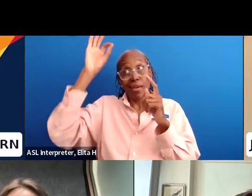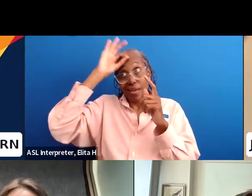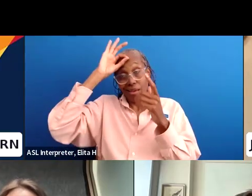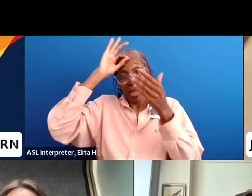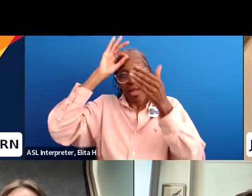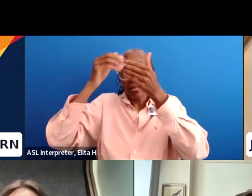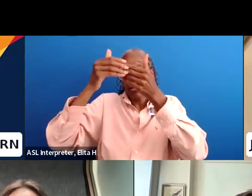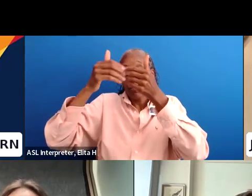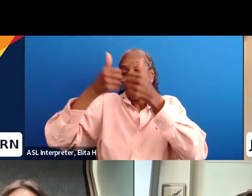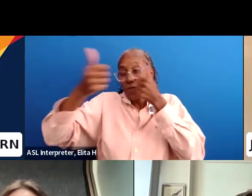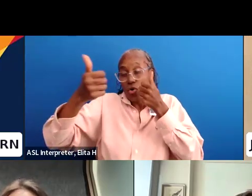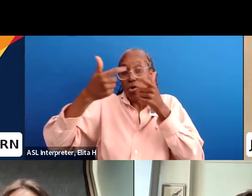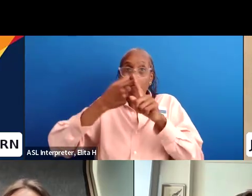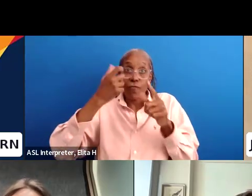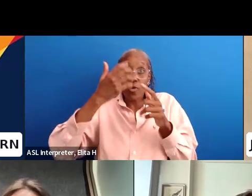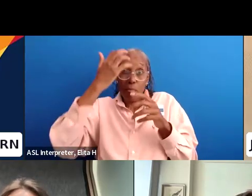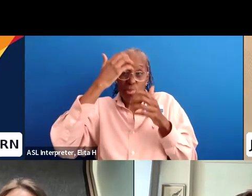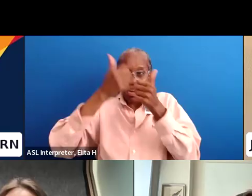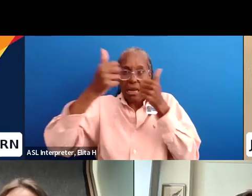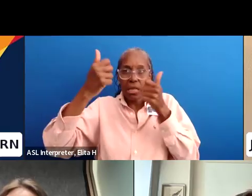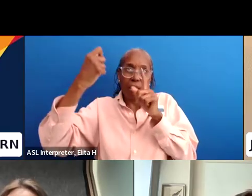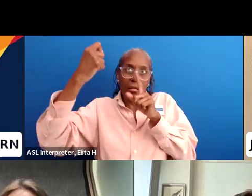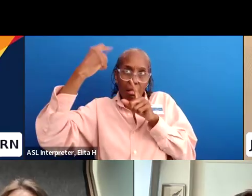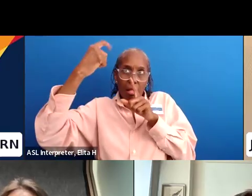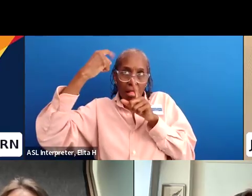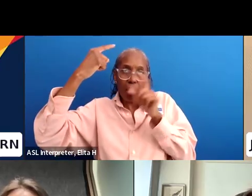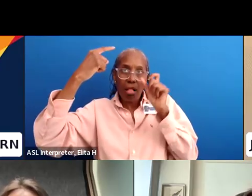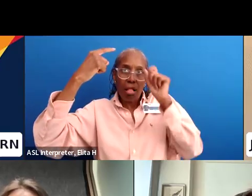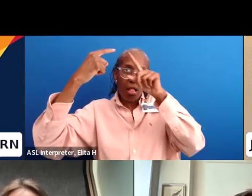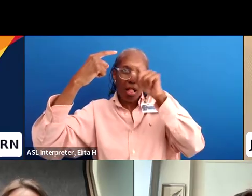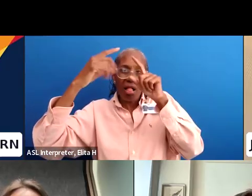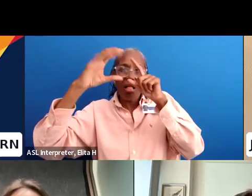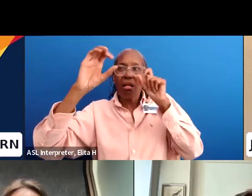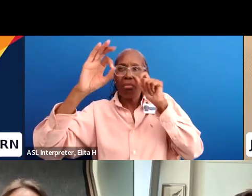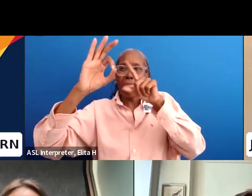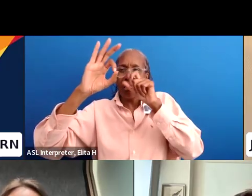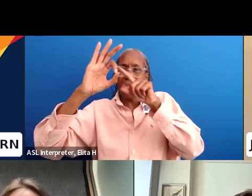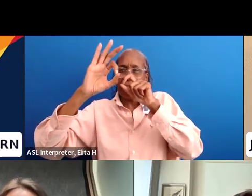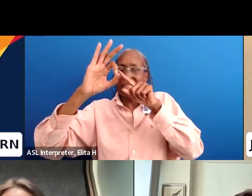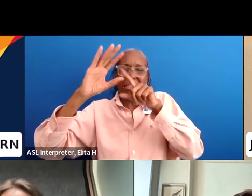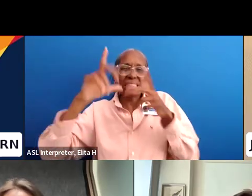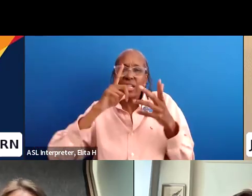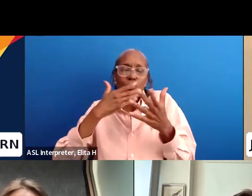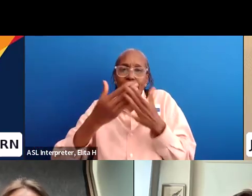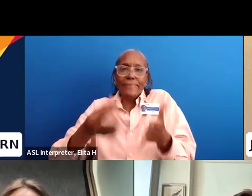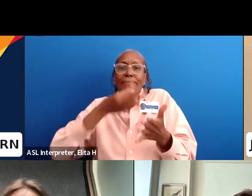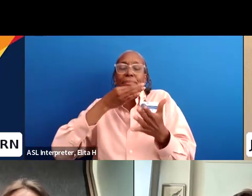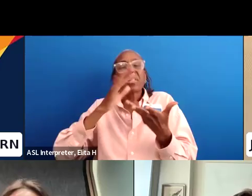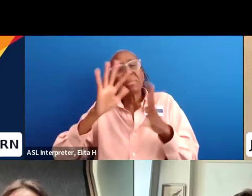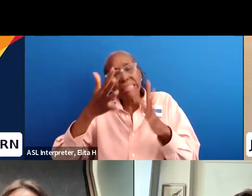as close to the brain, they don't have as high of a resolution. And so we believe